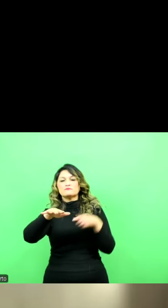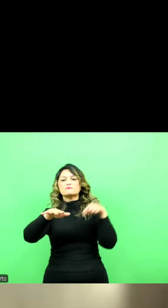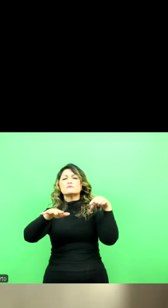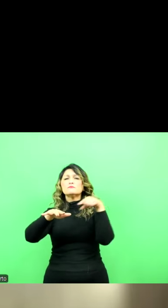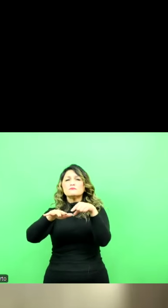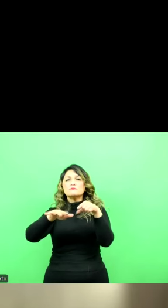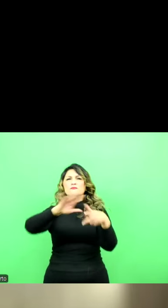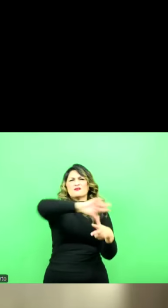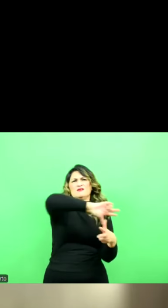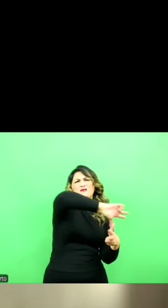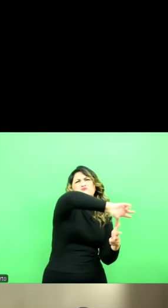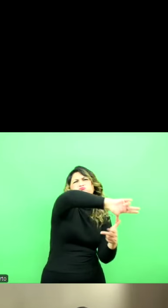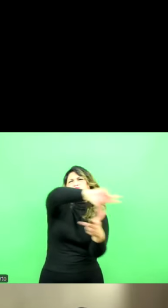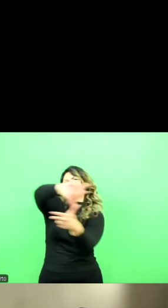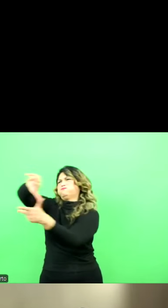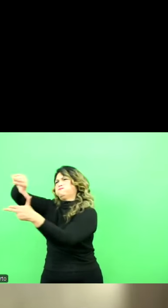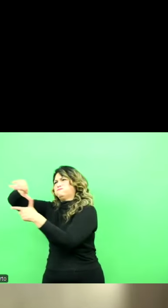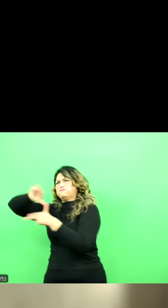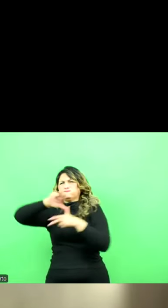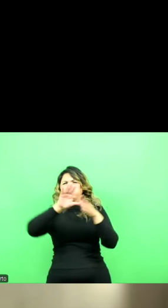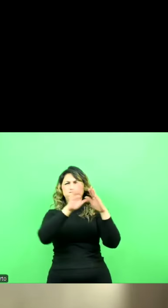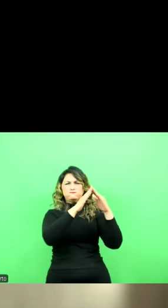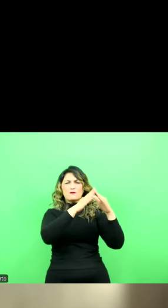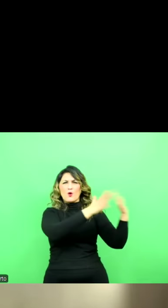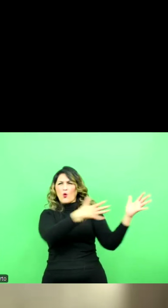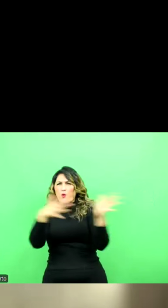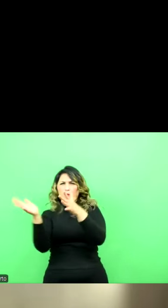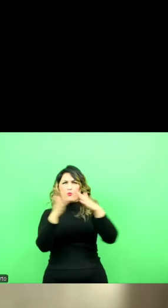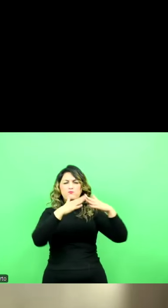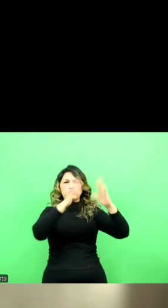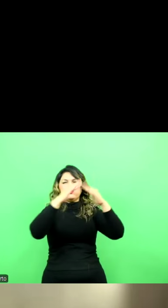Now, sadly, in the context of Katrina,